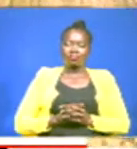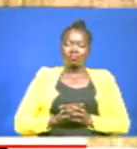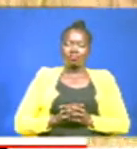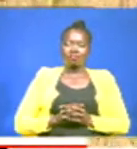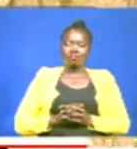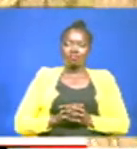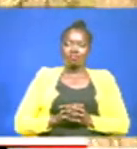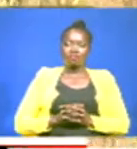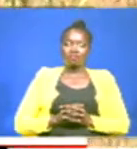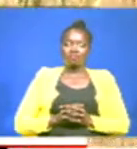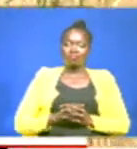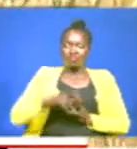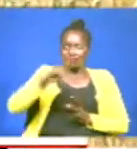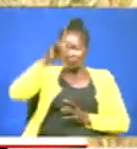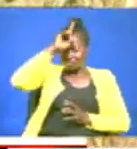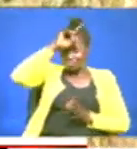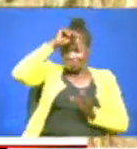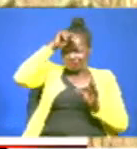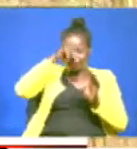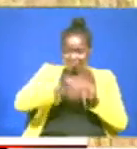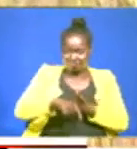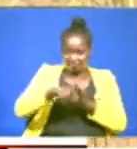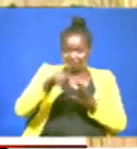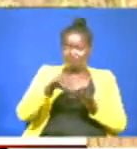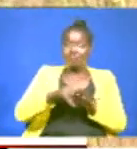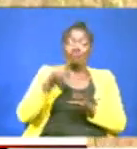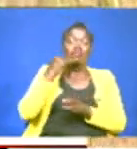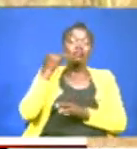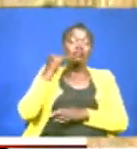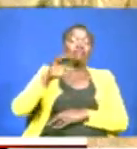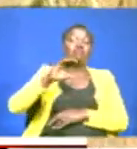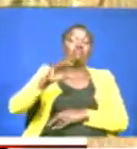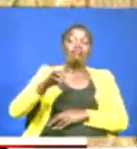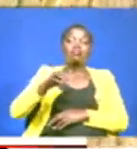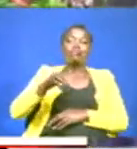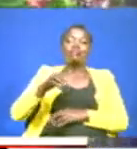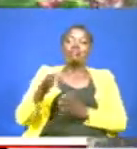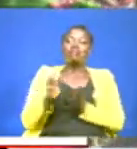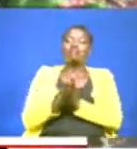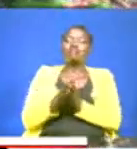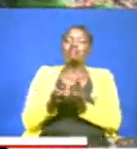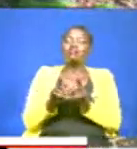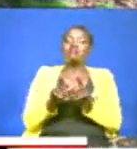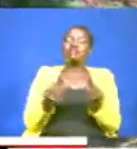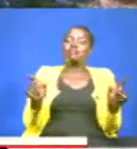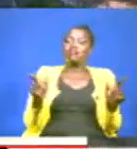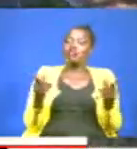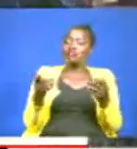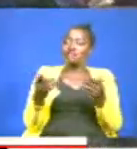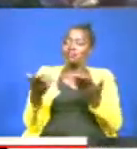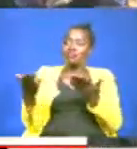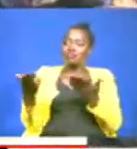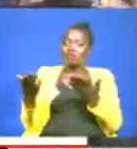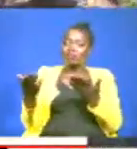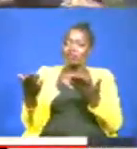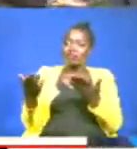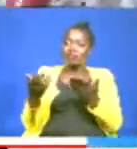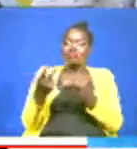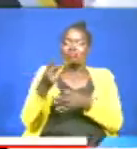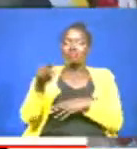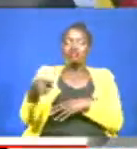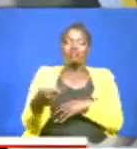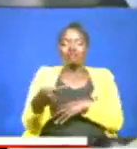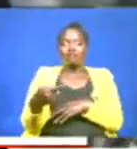Located in the remote areas of Elementaita in Nakuru County is a disputed parcel of land, and on it are over 2,000